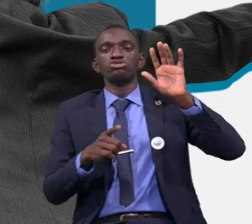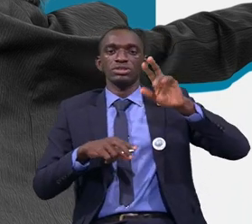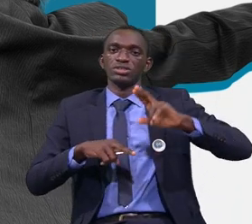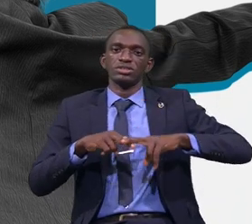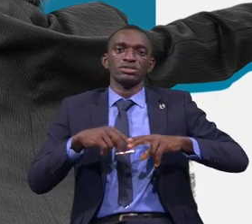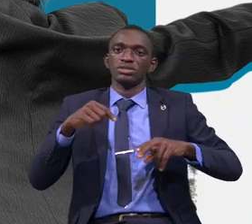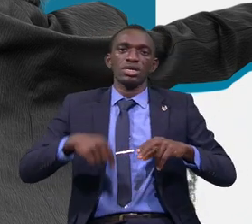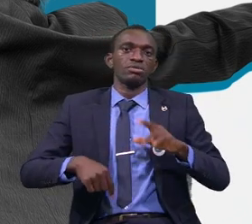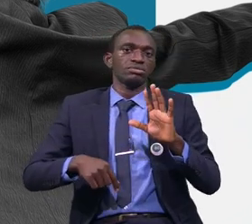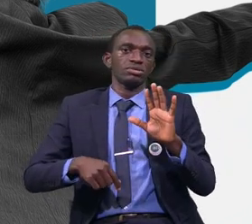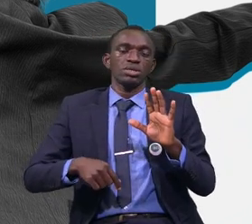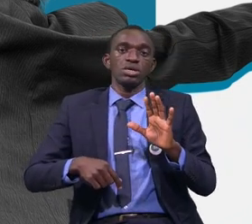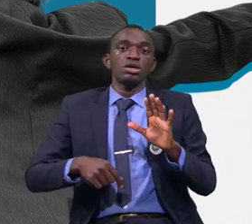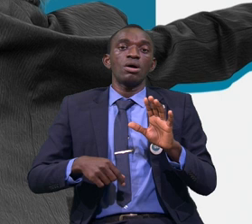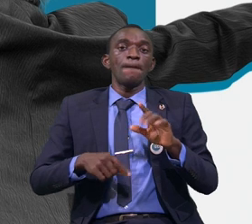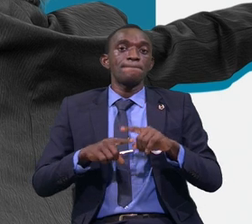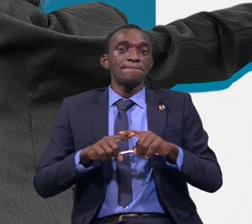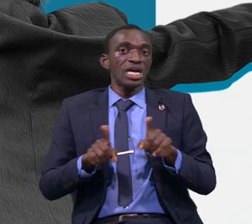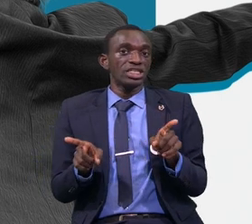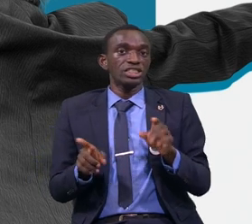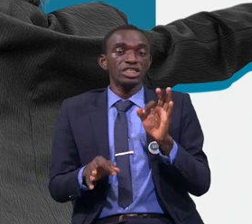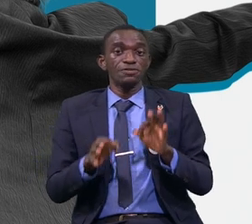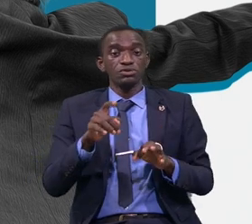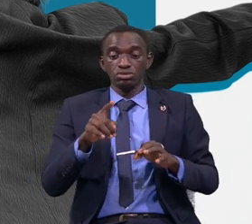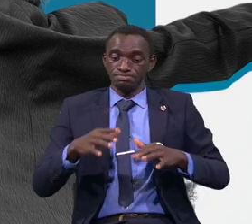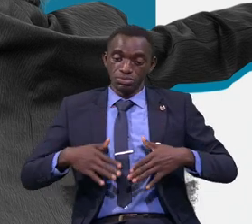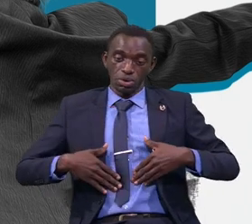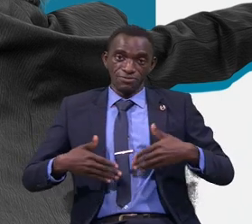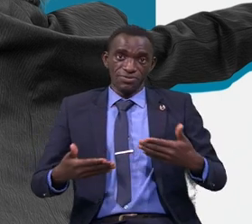Those that they are not being counseled, please sit down.